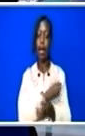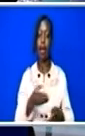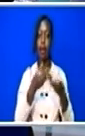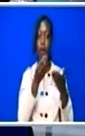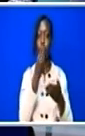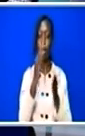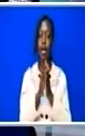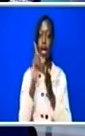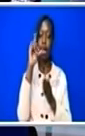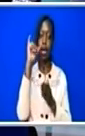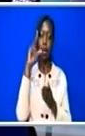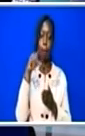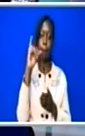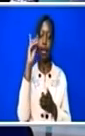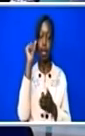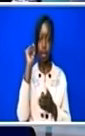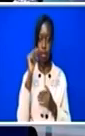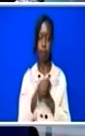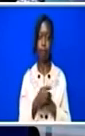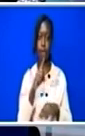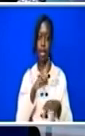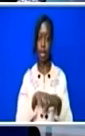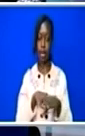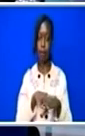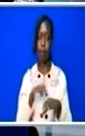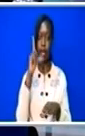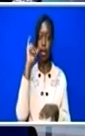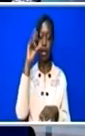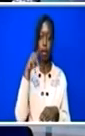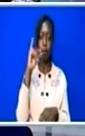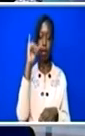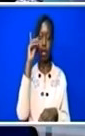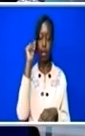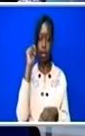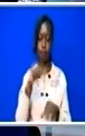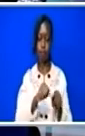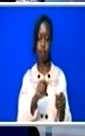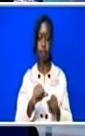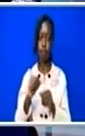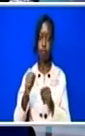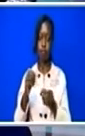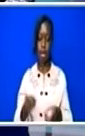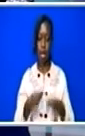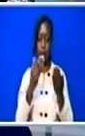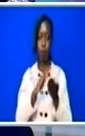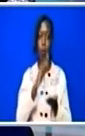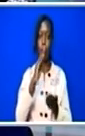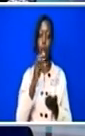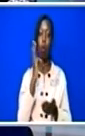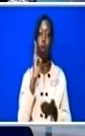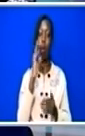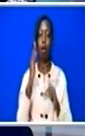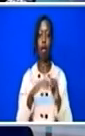When the lipids are oxidized, they release more water than energy. Yes. But when carbohydrates are